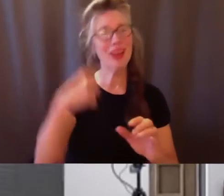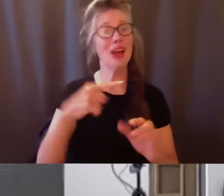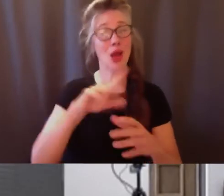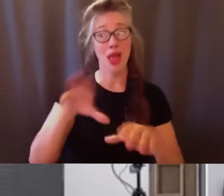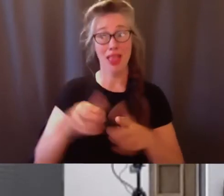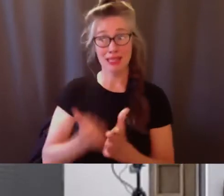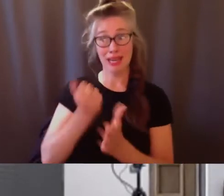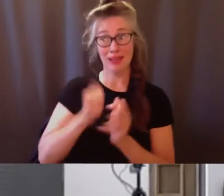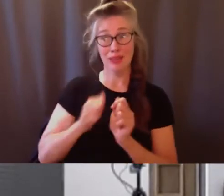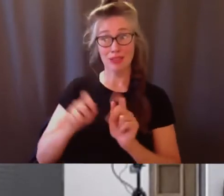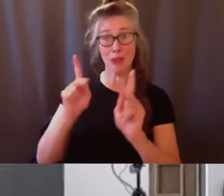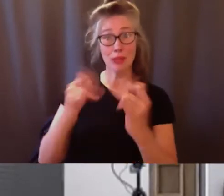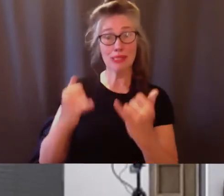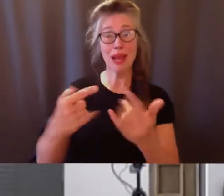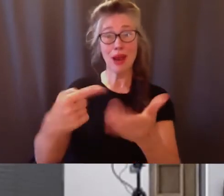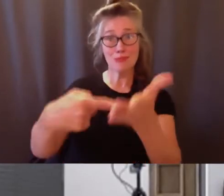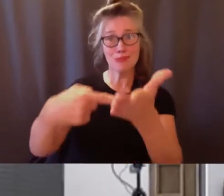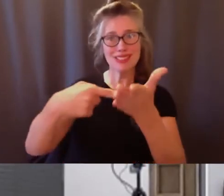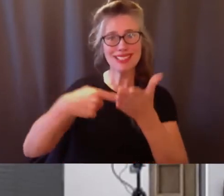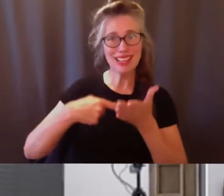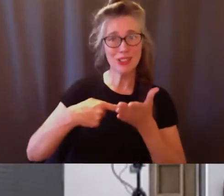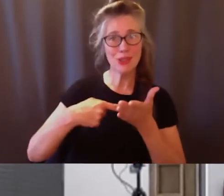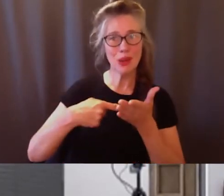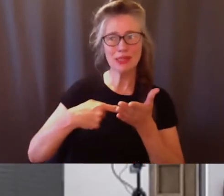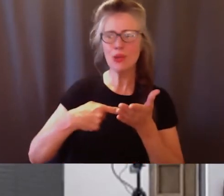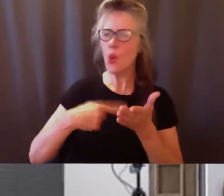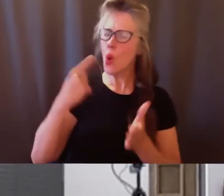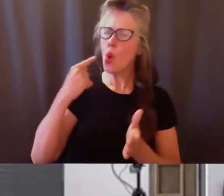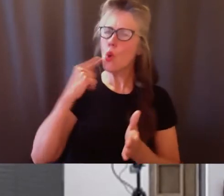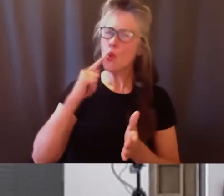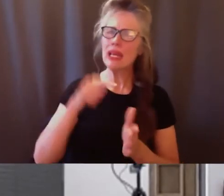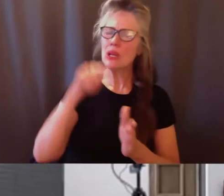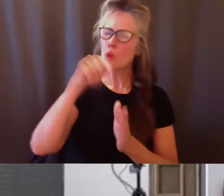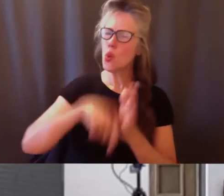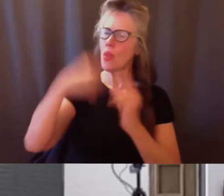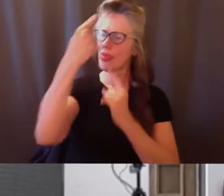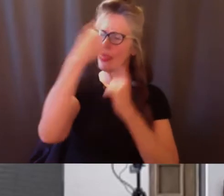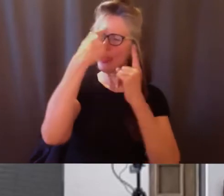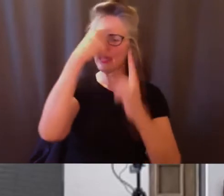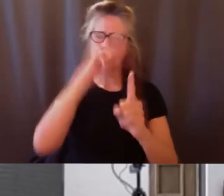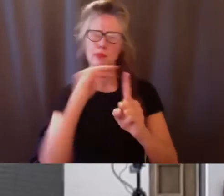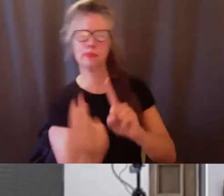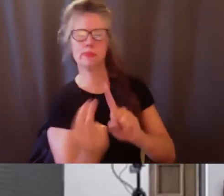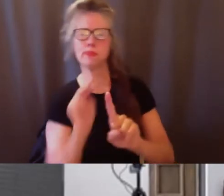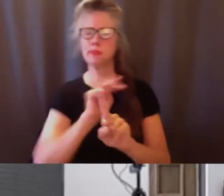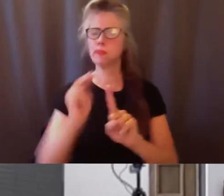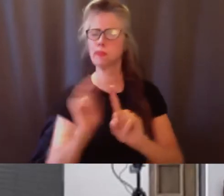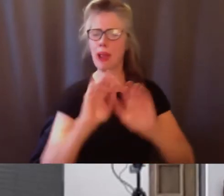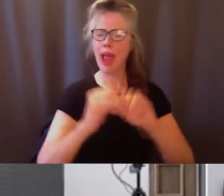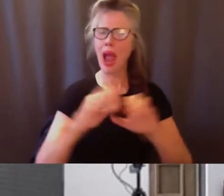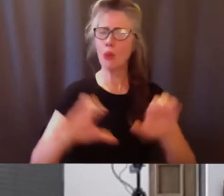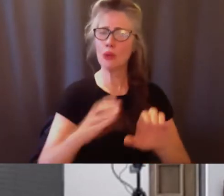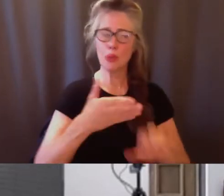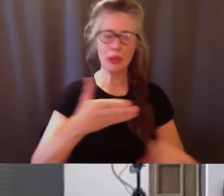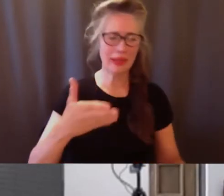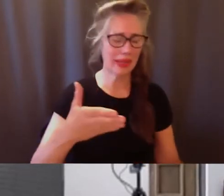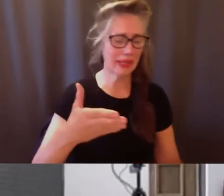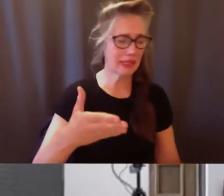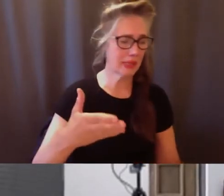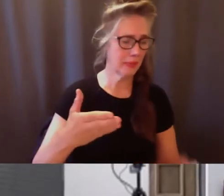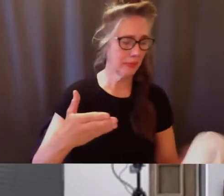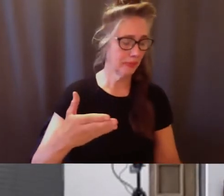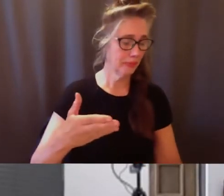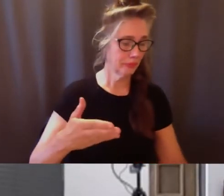opportunities presented to us, that we really dig in and think differently about how we're doing things. So in this last